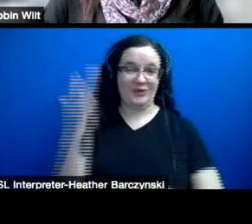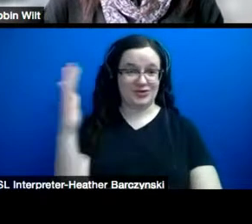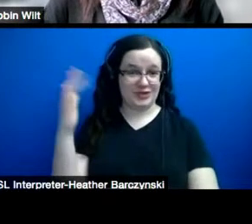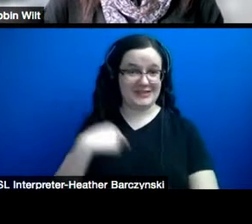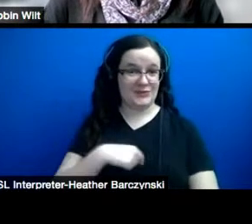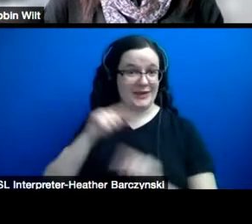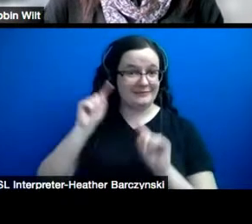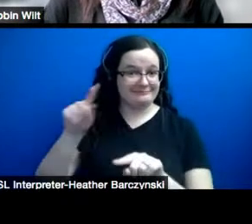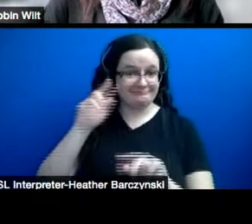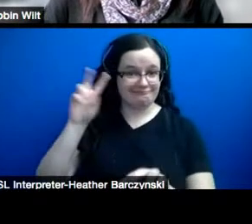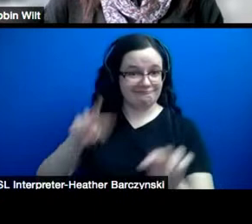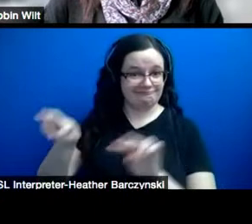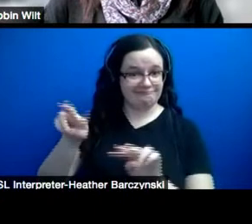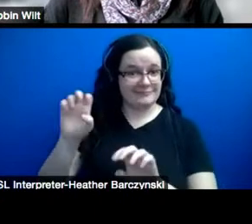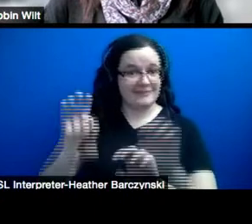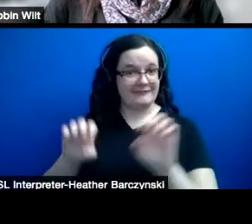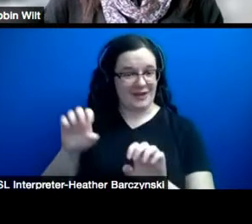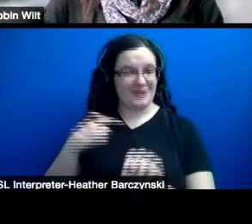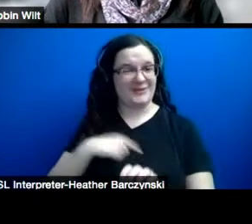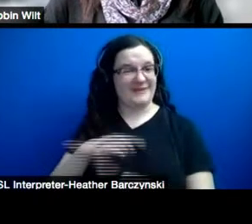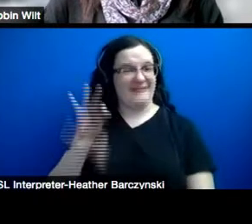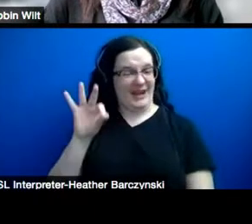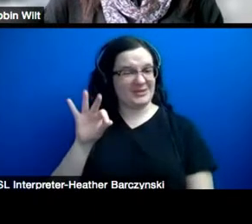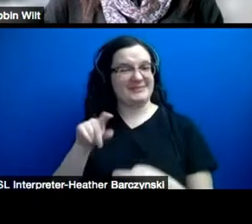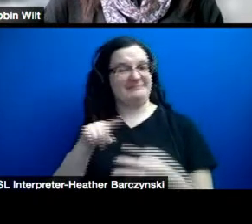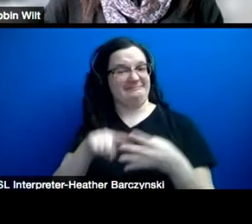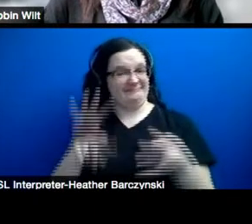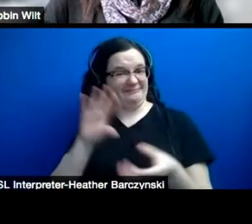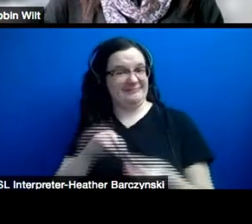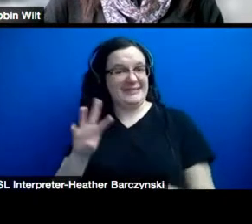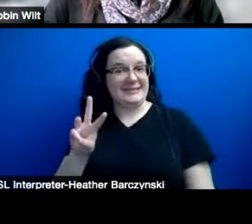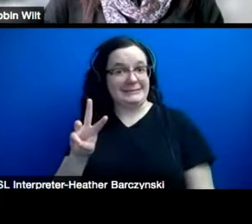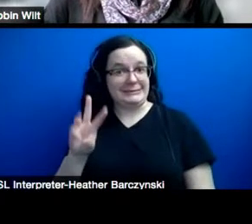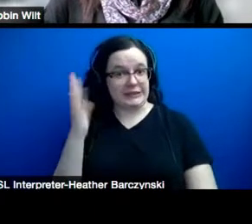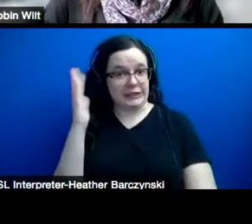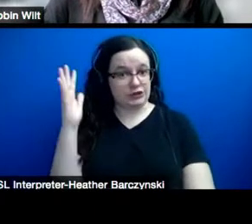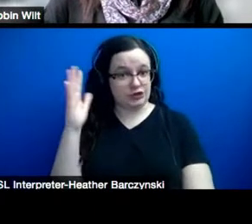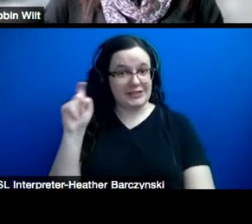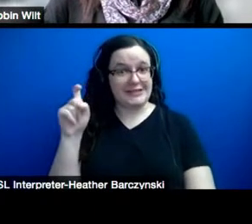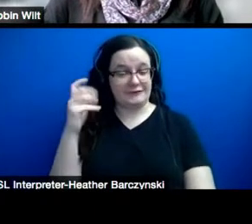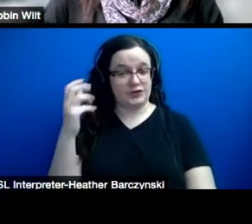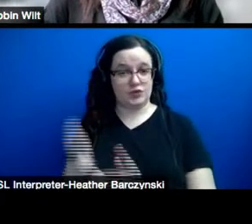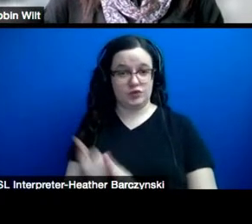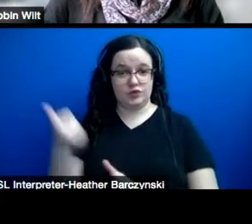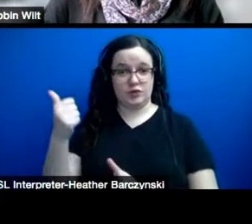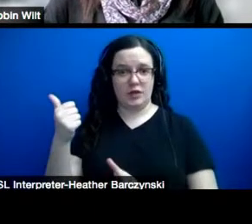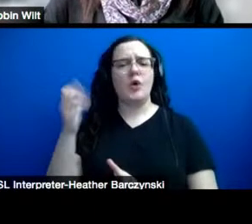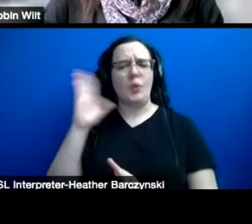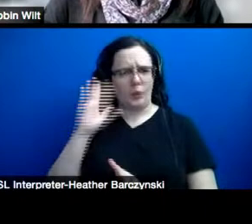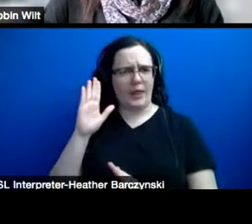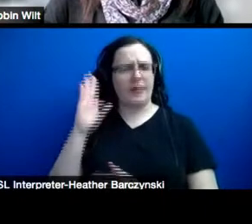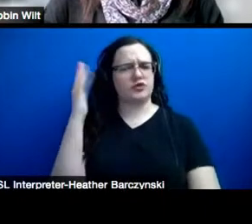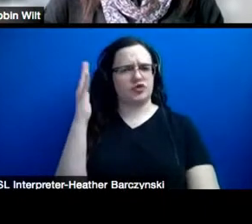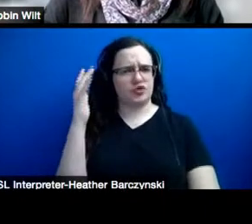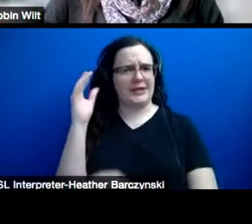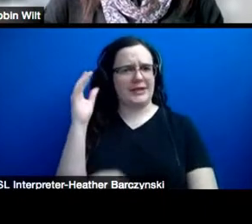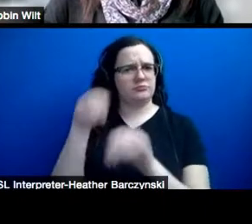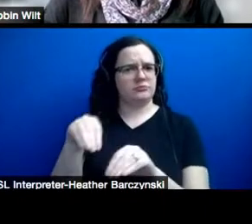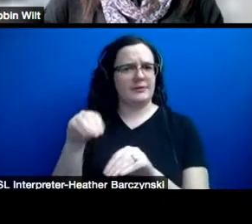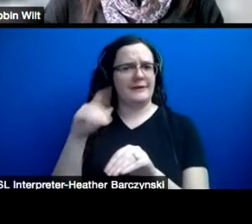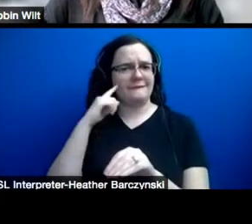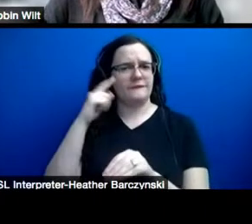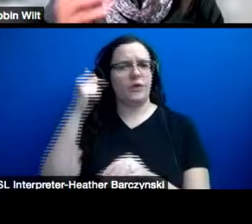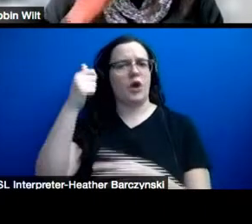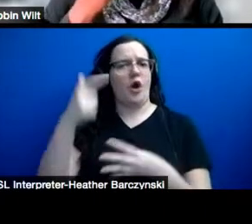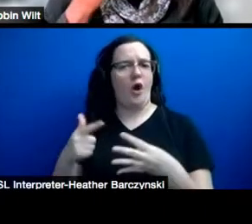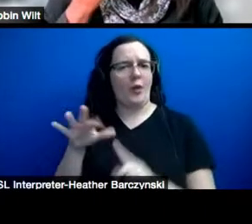found that these 6 trees needed to be removed. There'll be a replacement tree put in for all but one